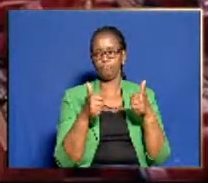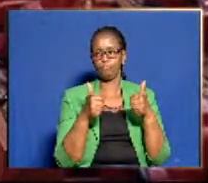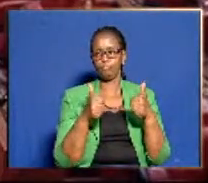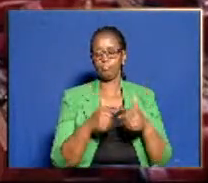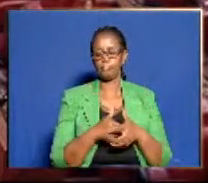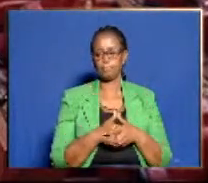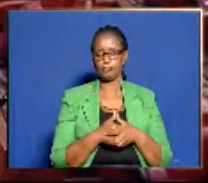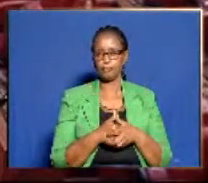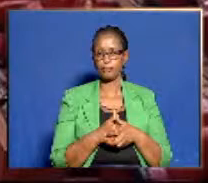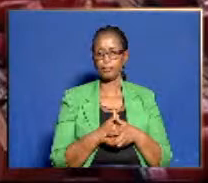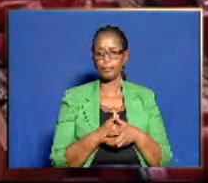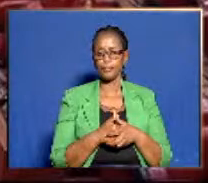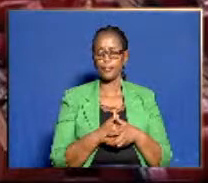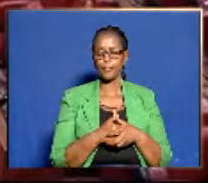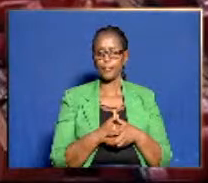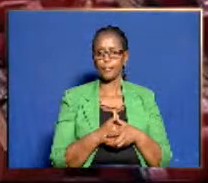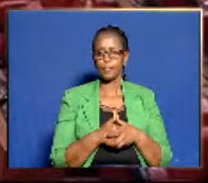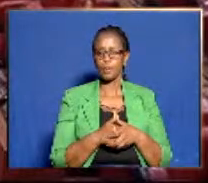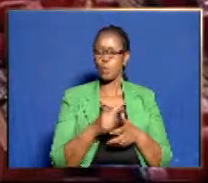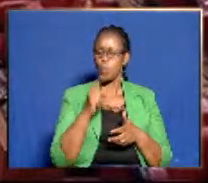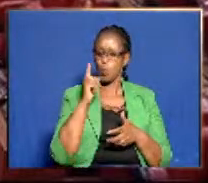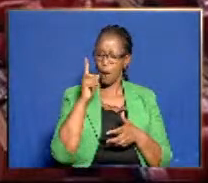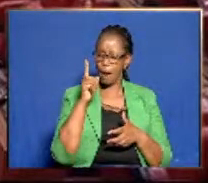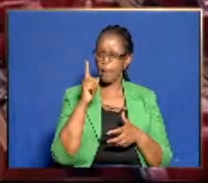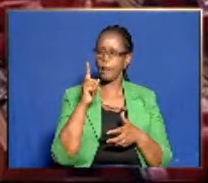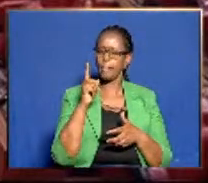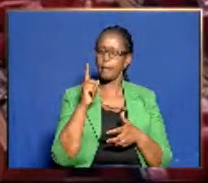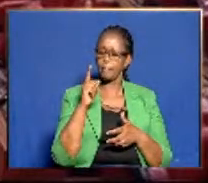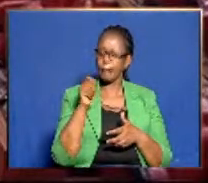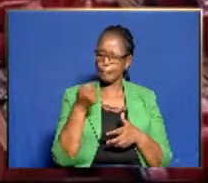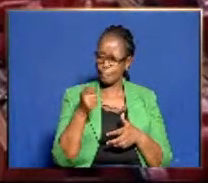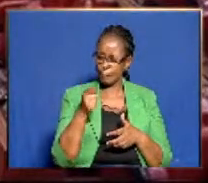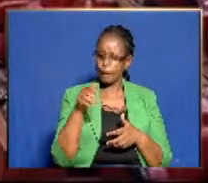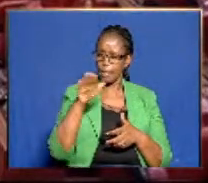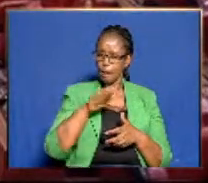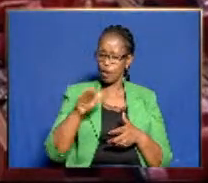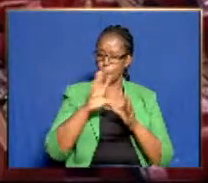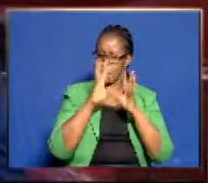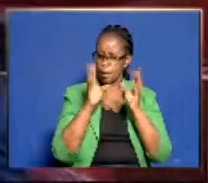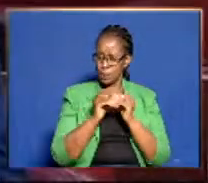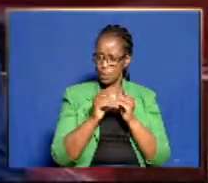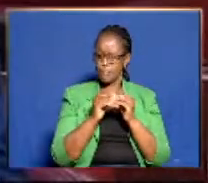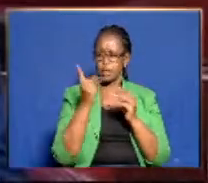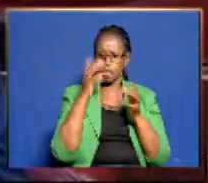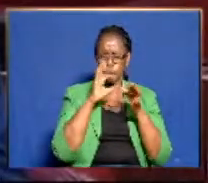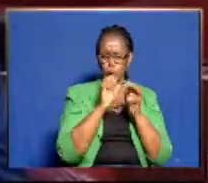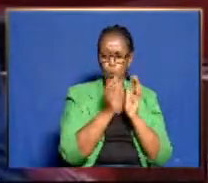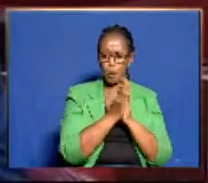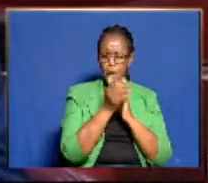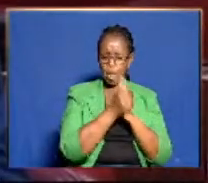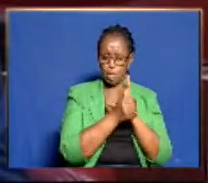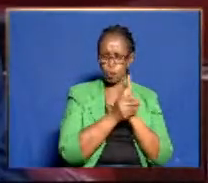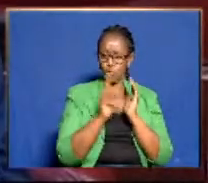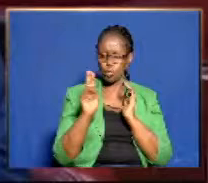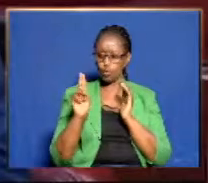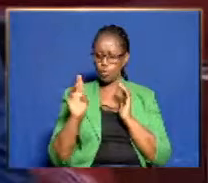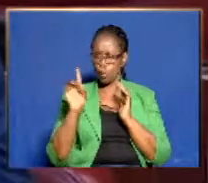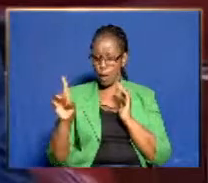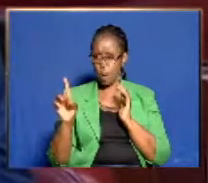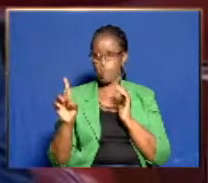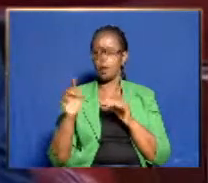One of the key aspects of budgeting is the adherence to Article 221 on public